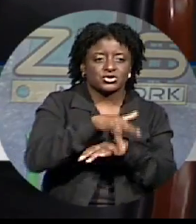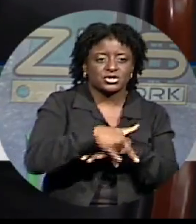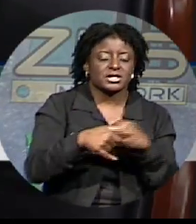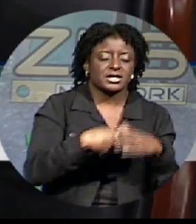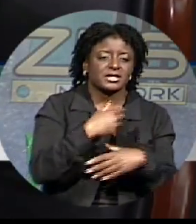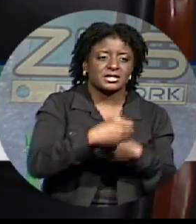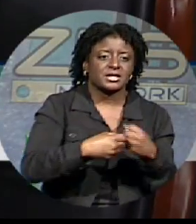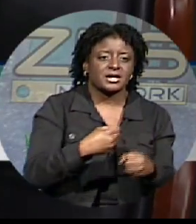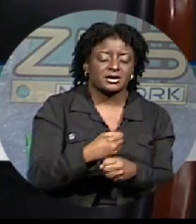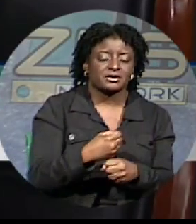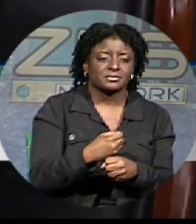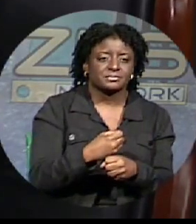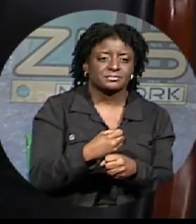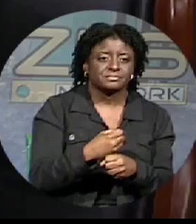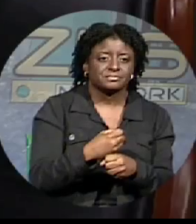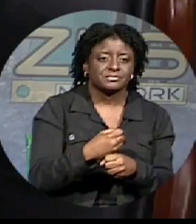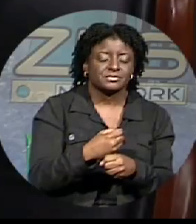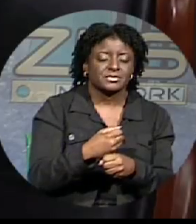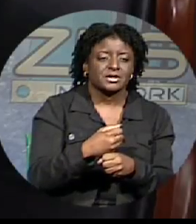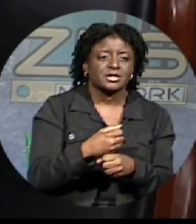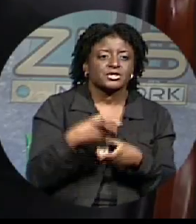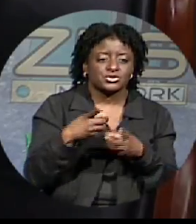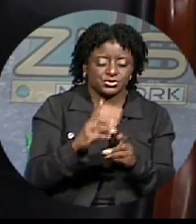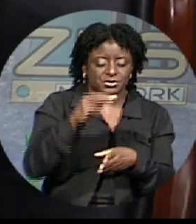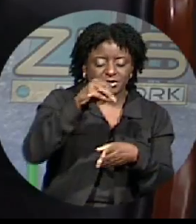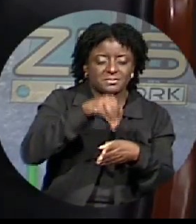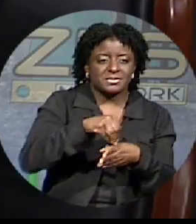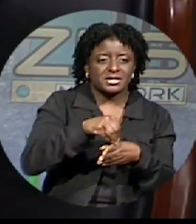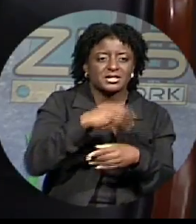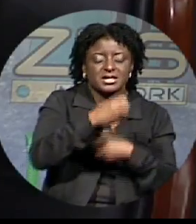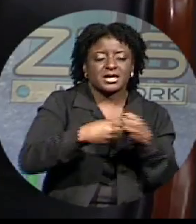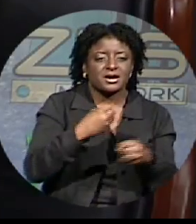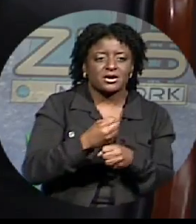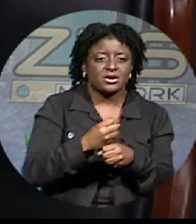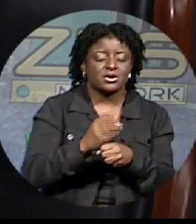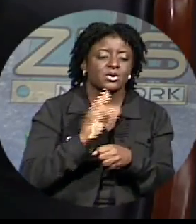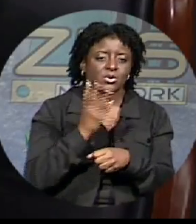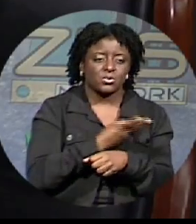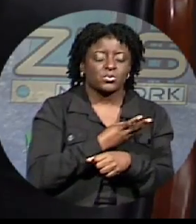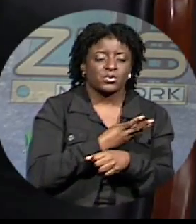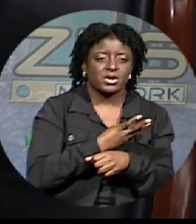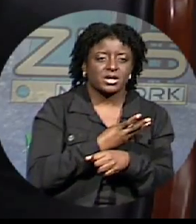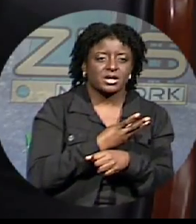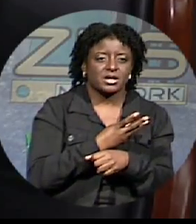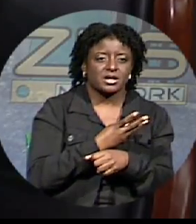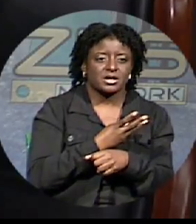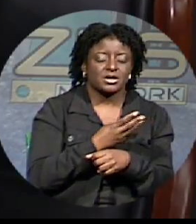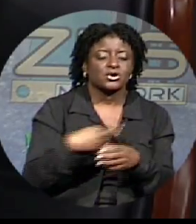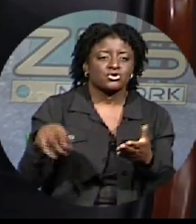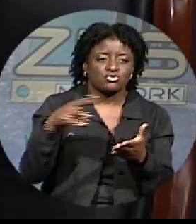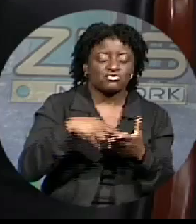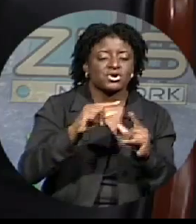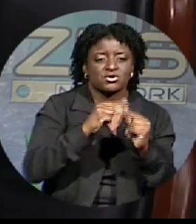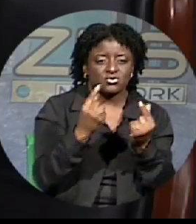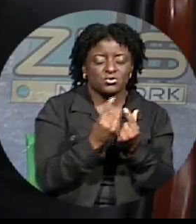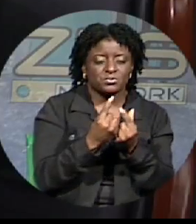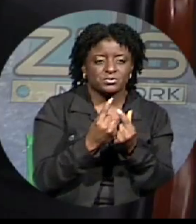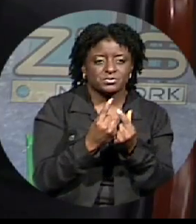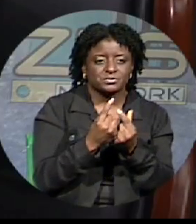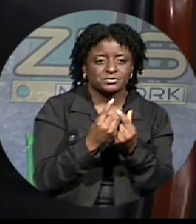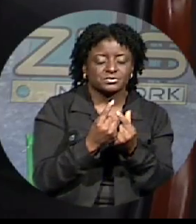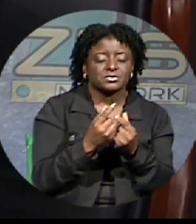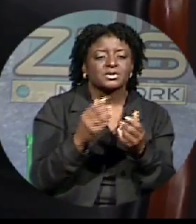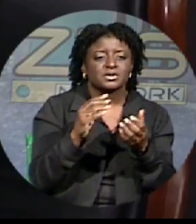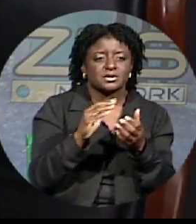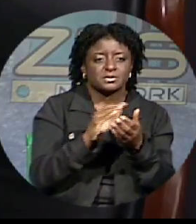we regrouped. We found a way to improve. We wanted to just try to find a way to take baby steps and get better each and every week.